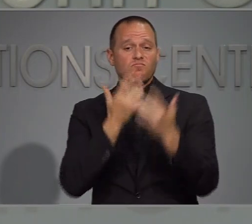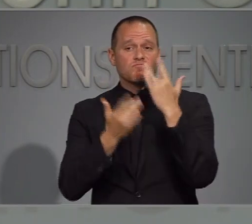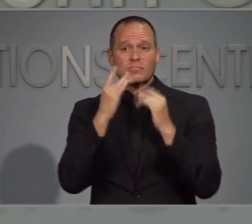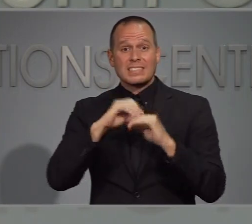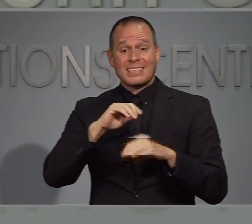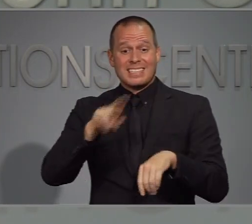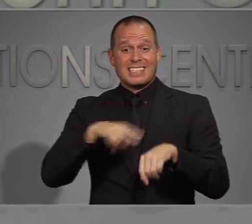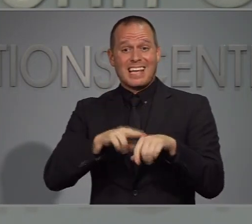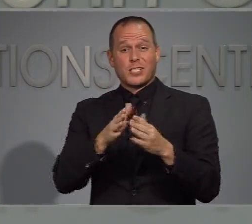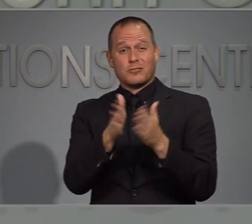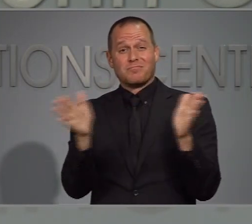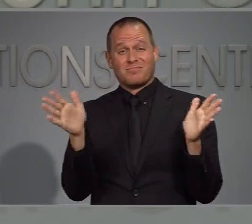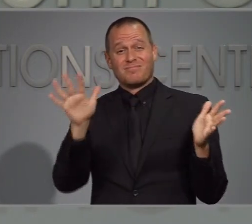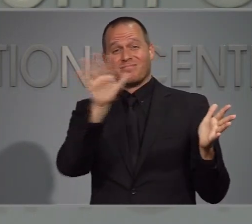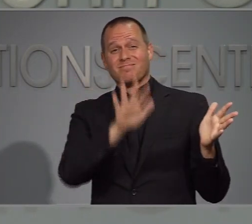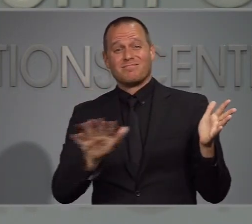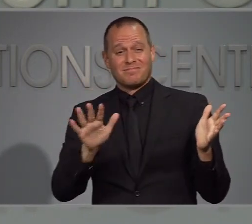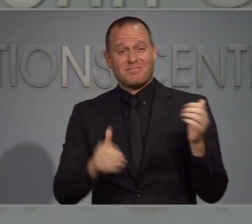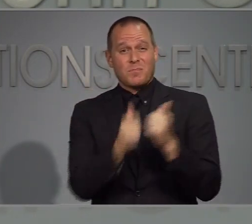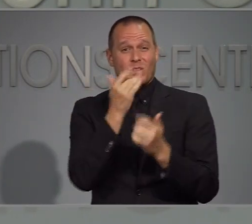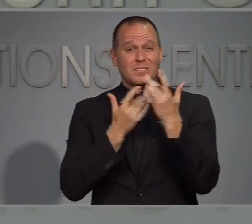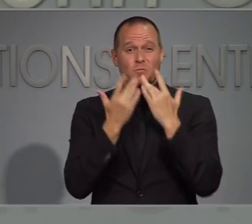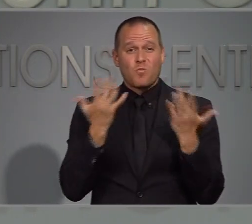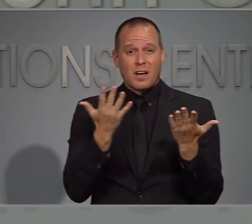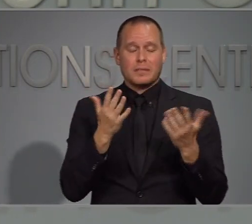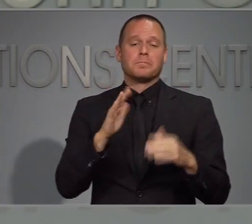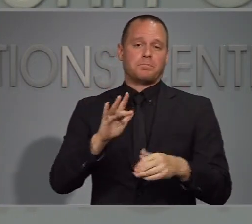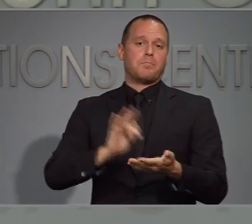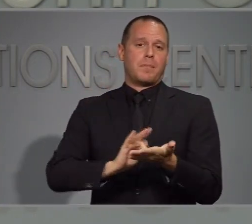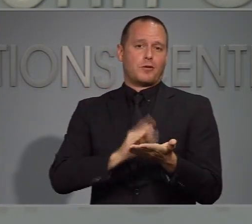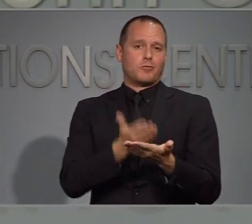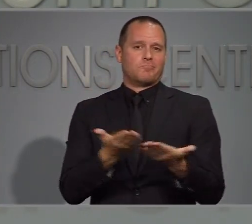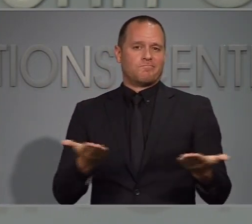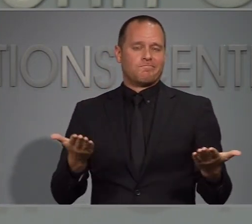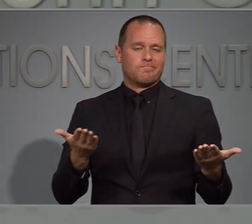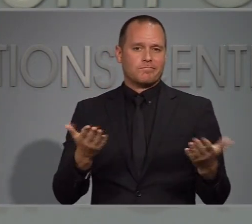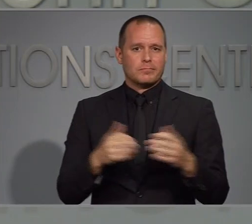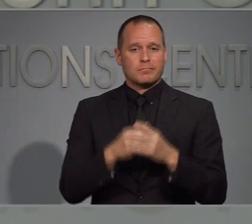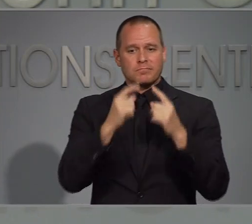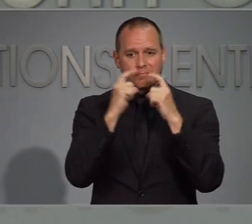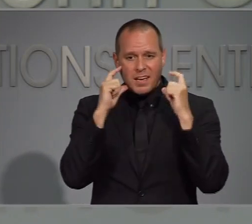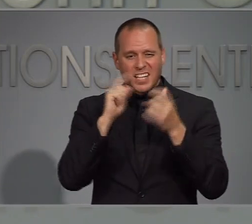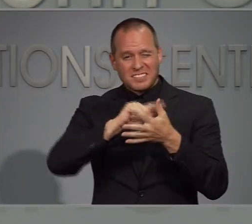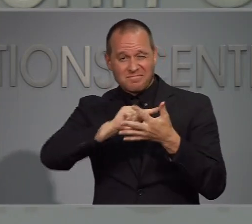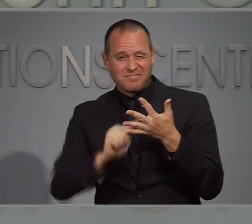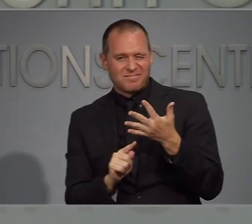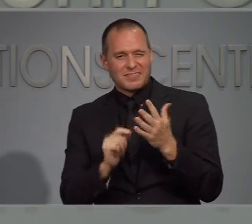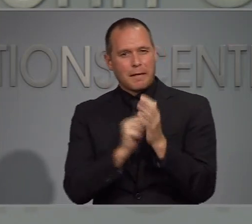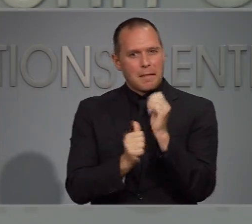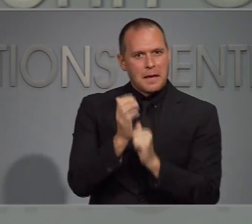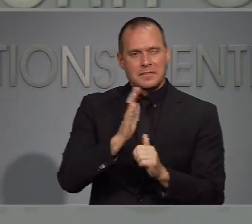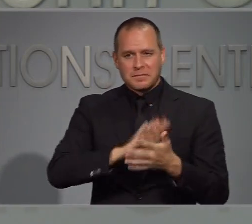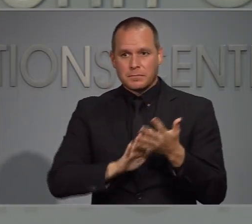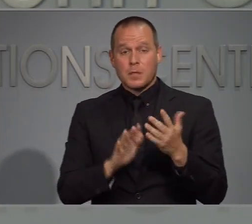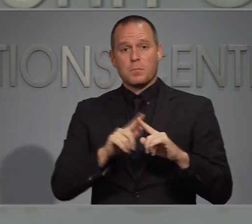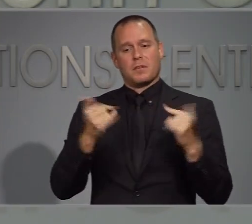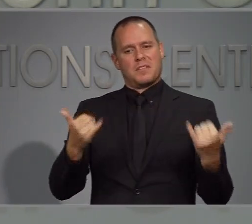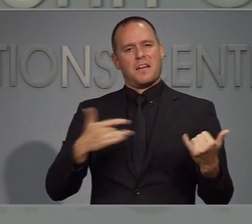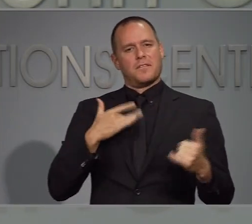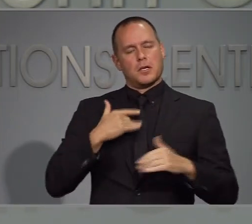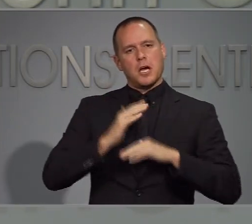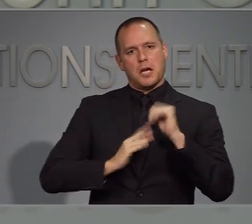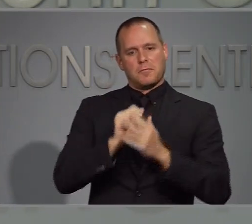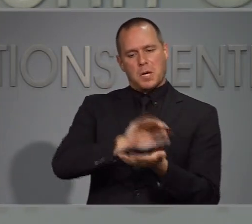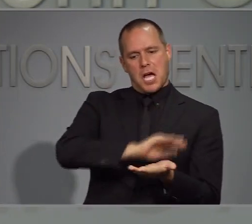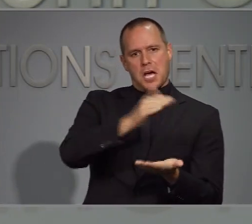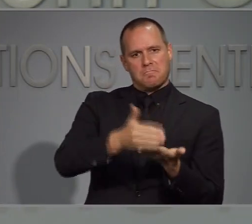nation right now are medical assets. And I will tell you that we feel fairly comfortable right now with the